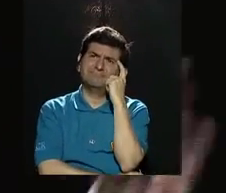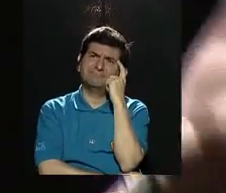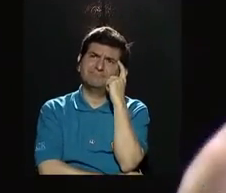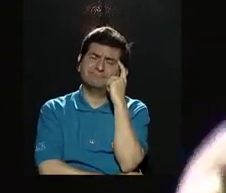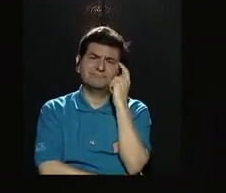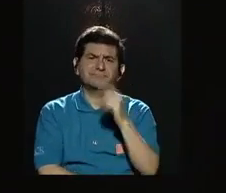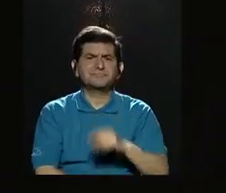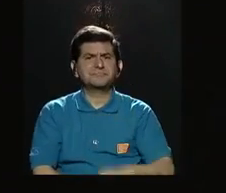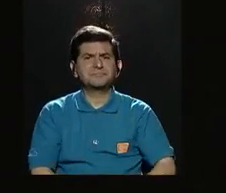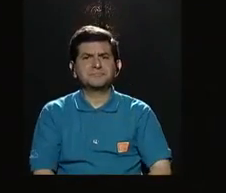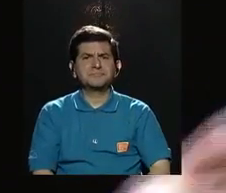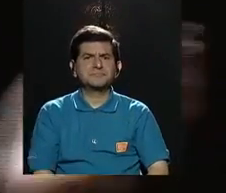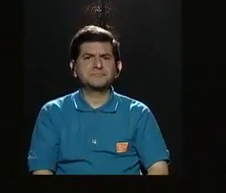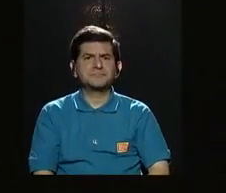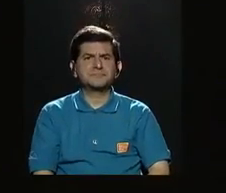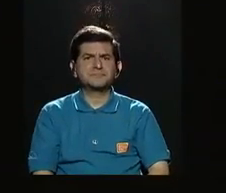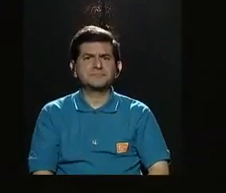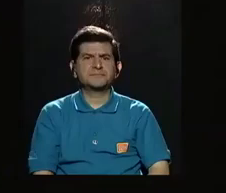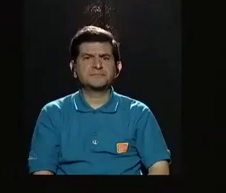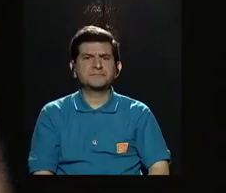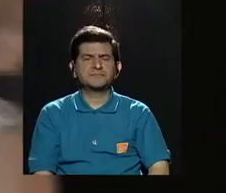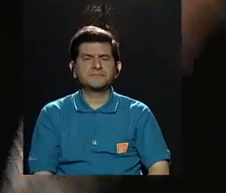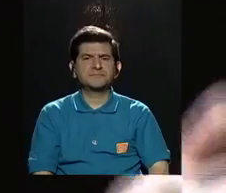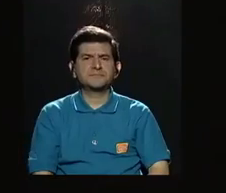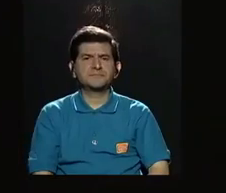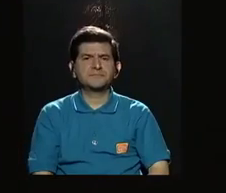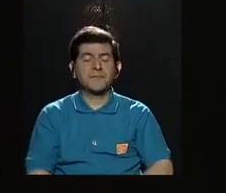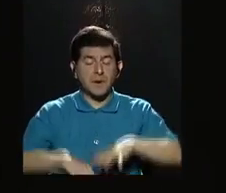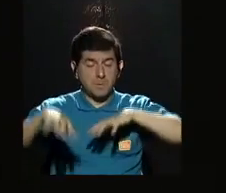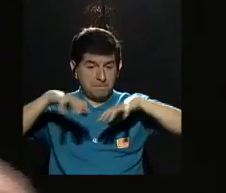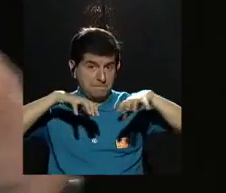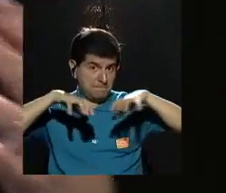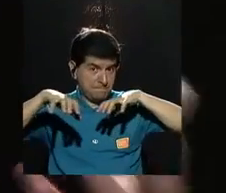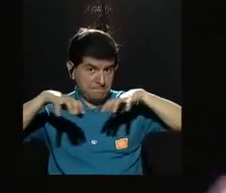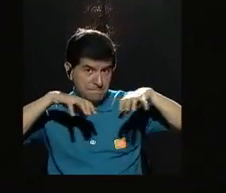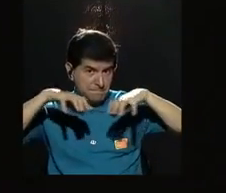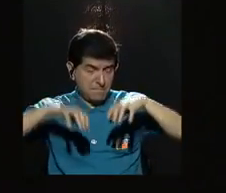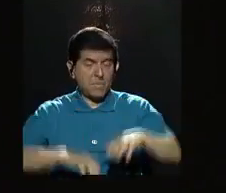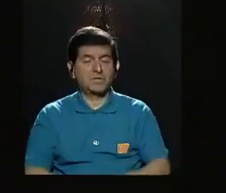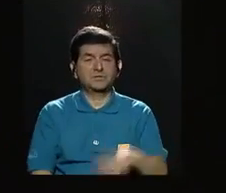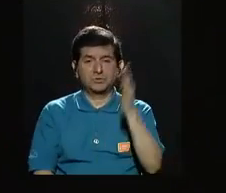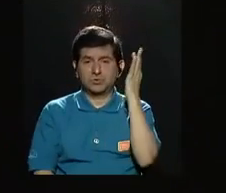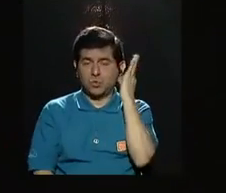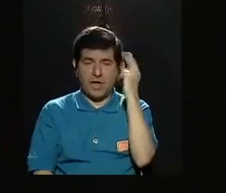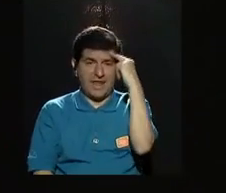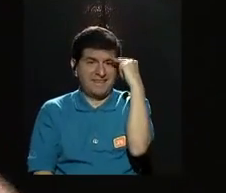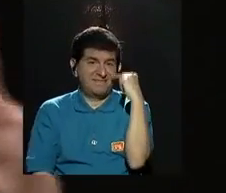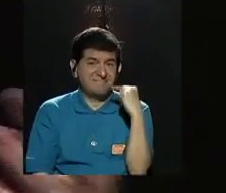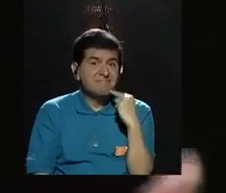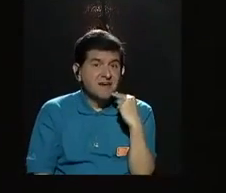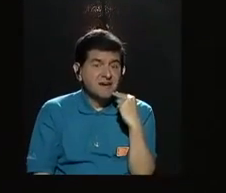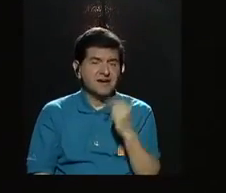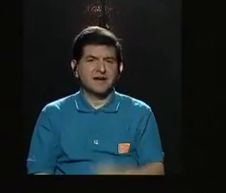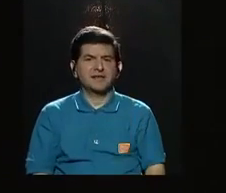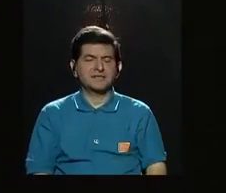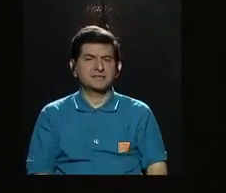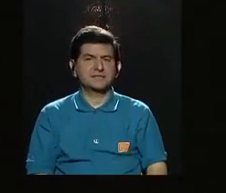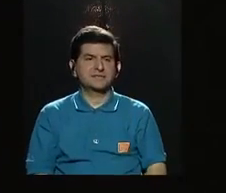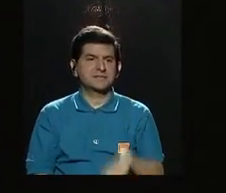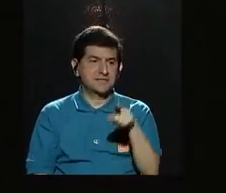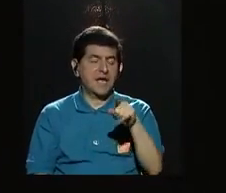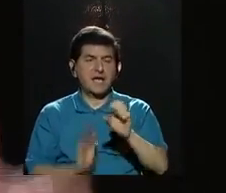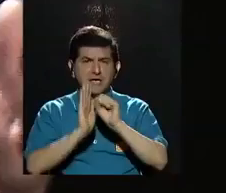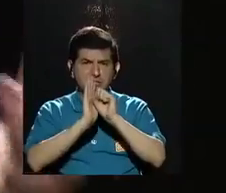the US Black Women's Club Movement, whose slogan during the 1920s or